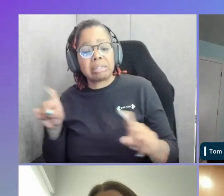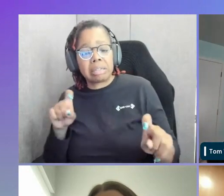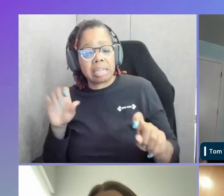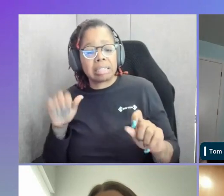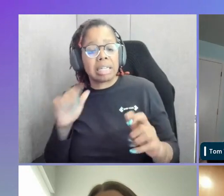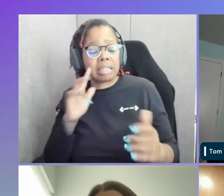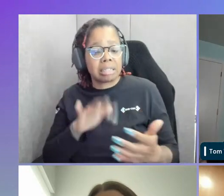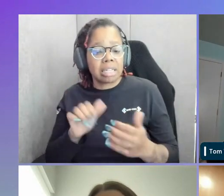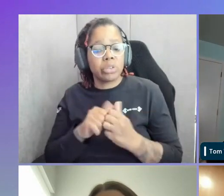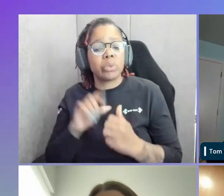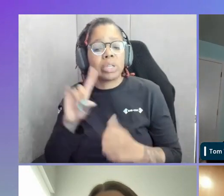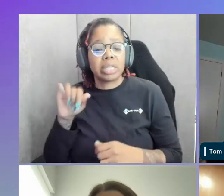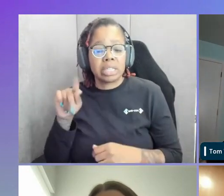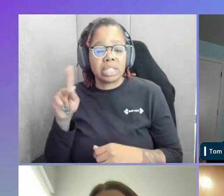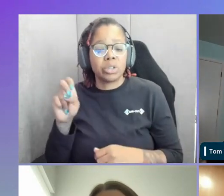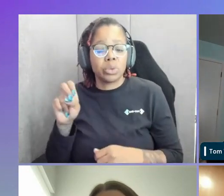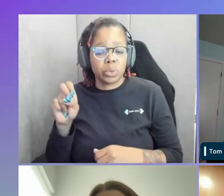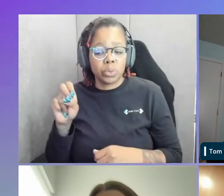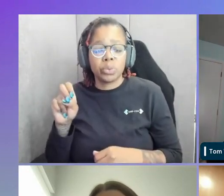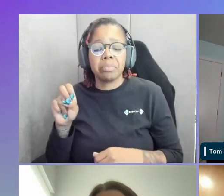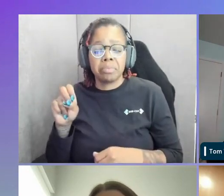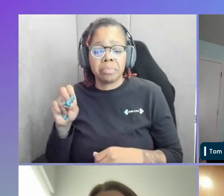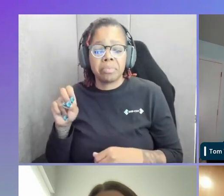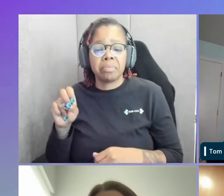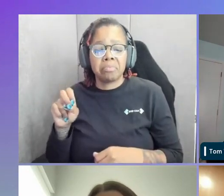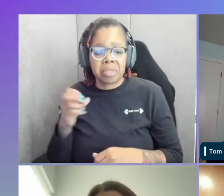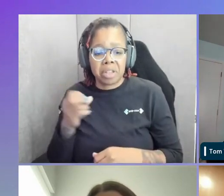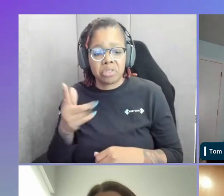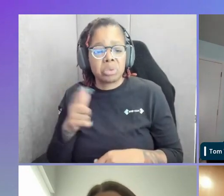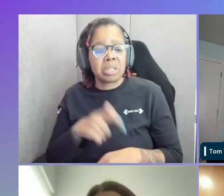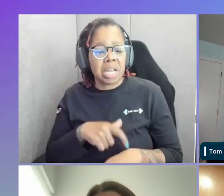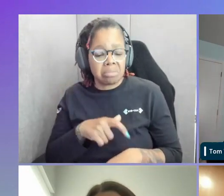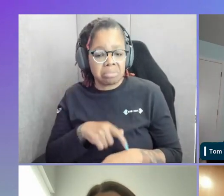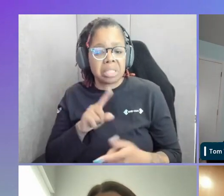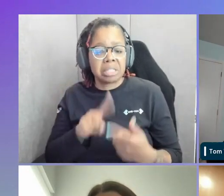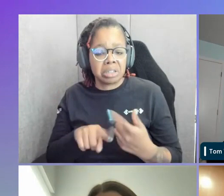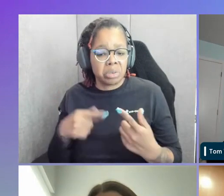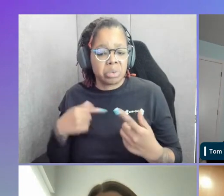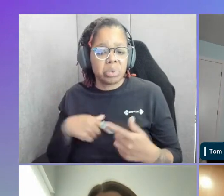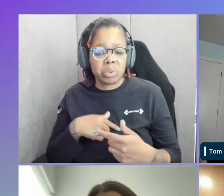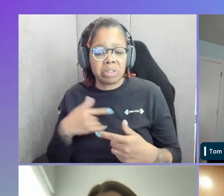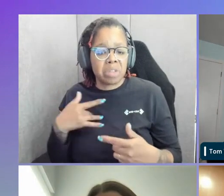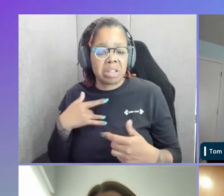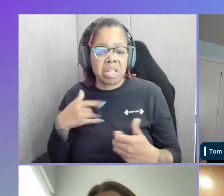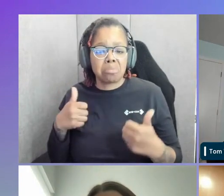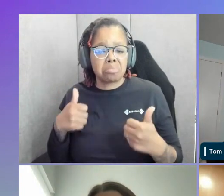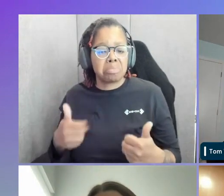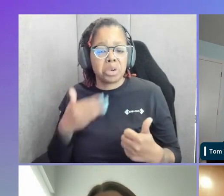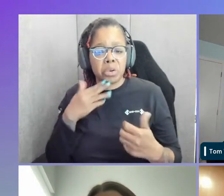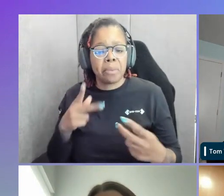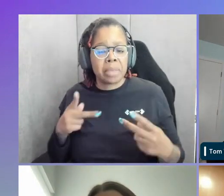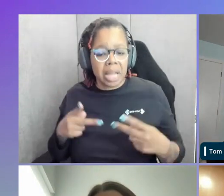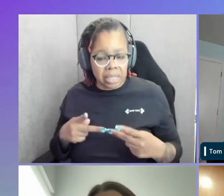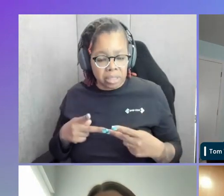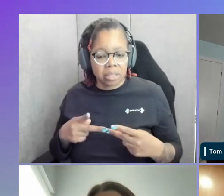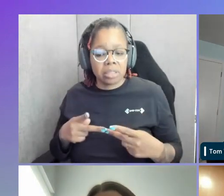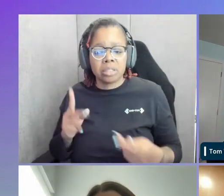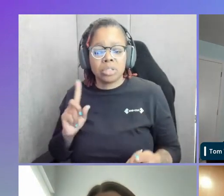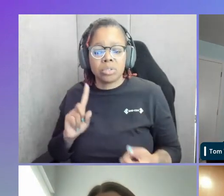with DQ a couple of times until we felt like we were in a good place